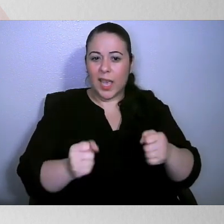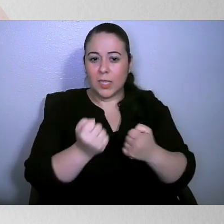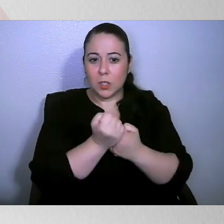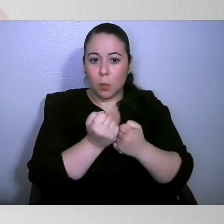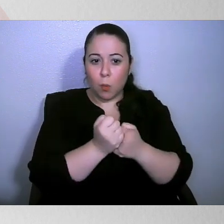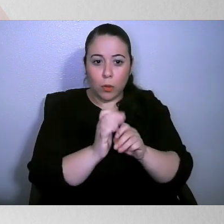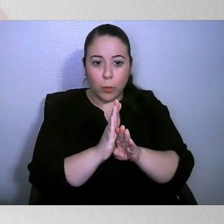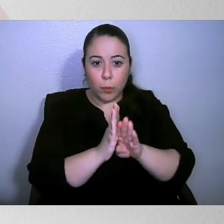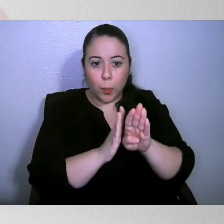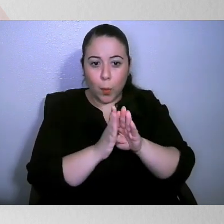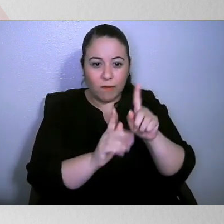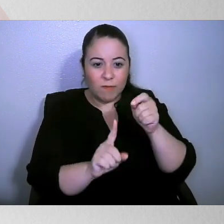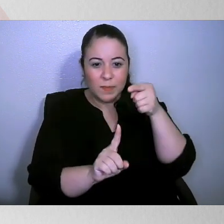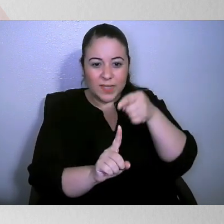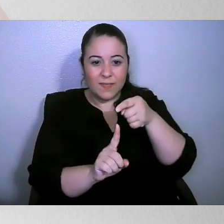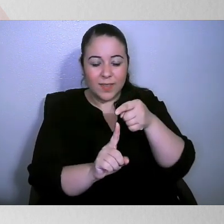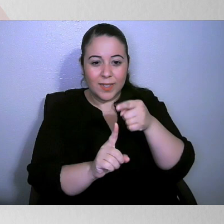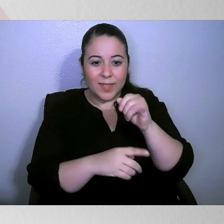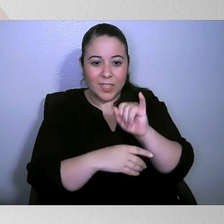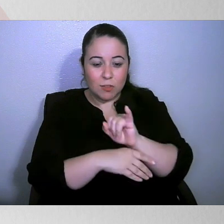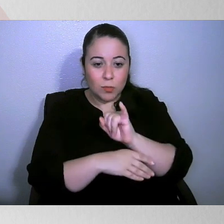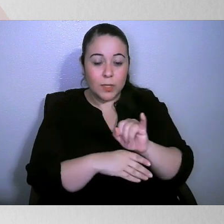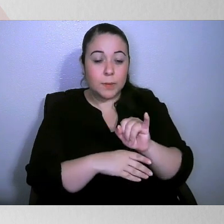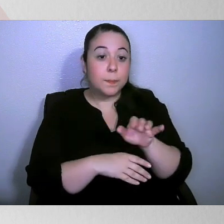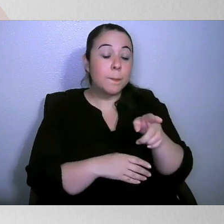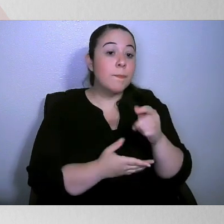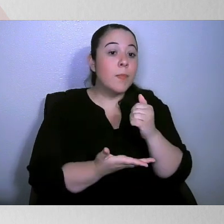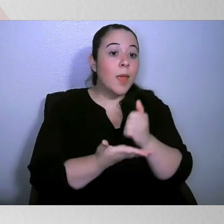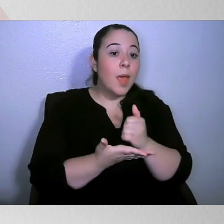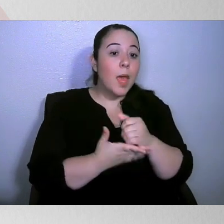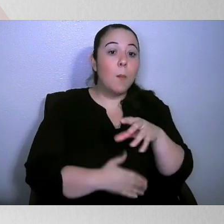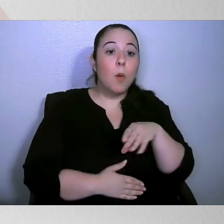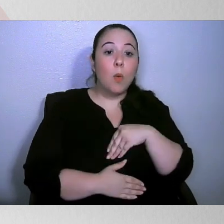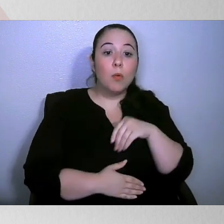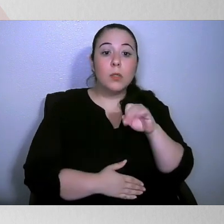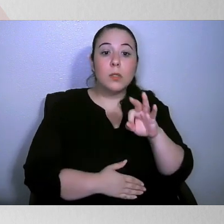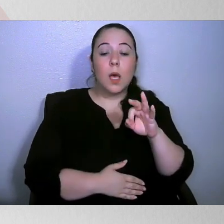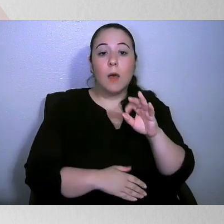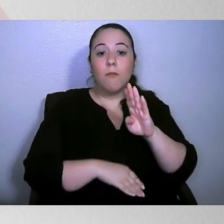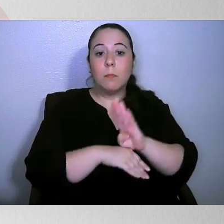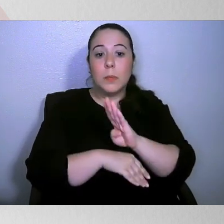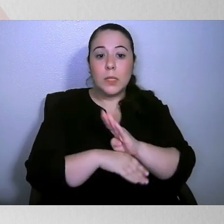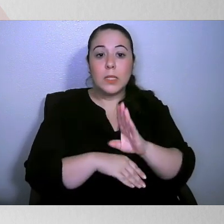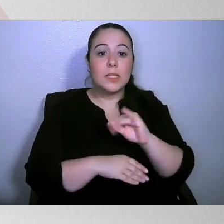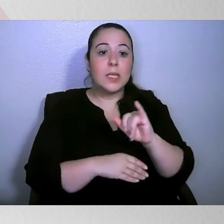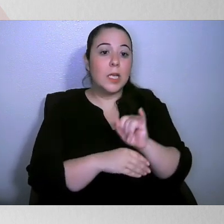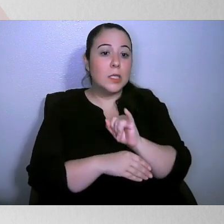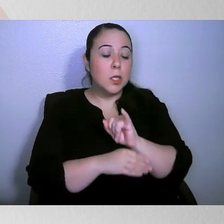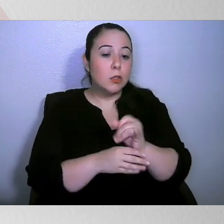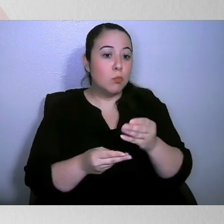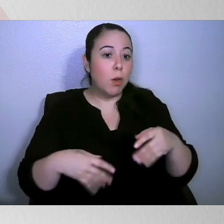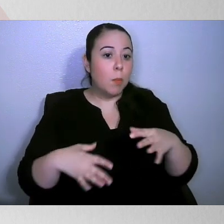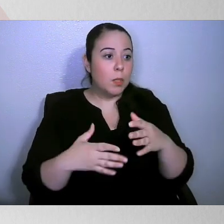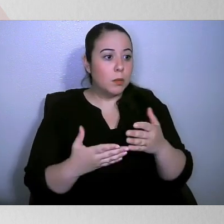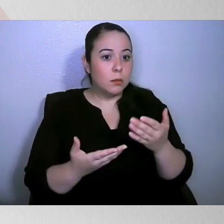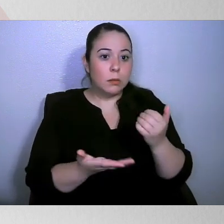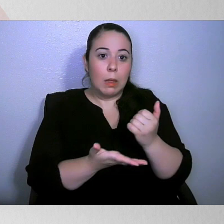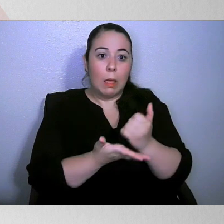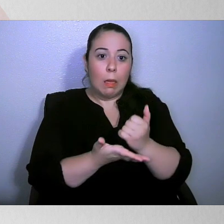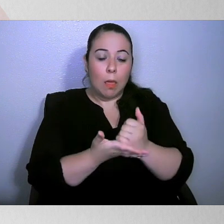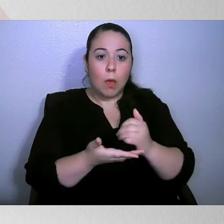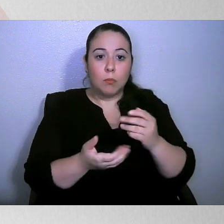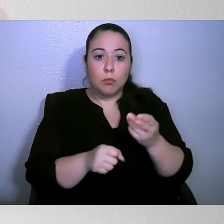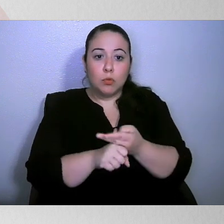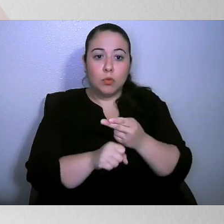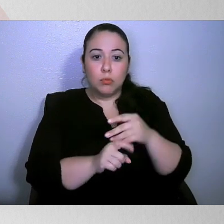target industries. Help owners of commercial and industrial properties to leverage their proximity to Port San Antonio and Lackland Air Force Base